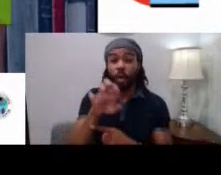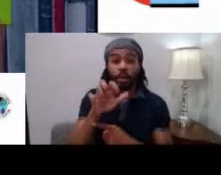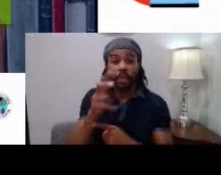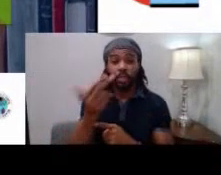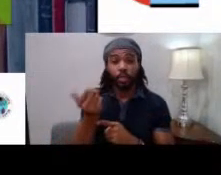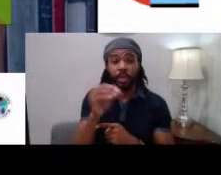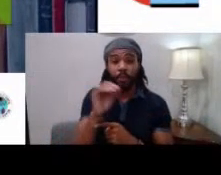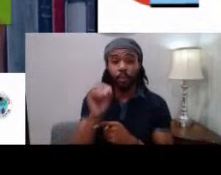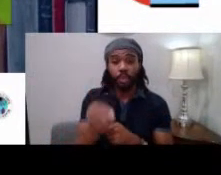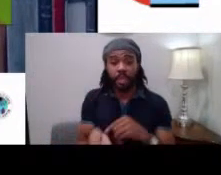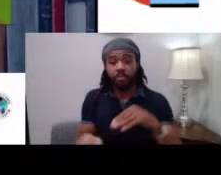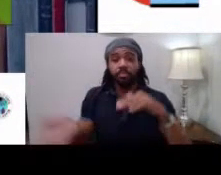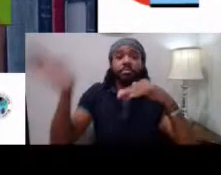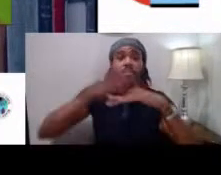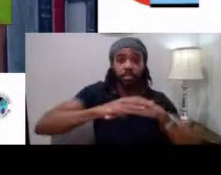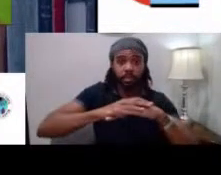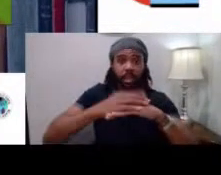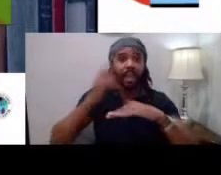divisive concept bills that